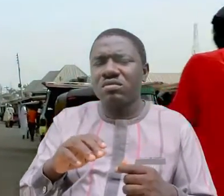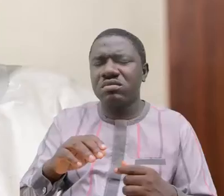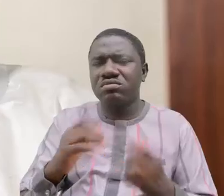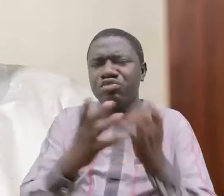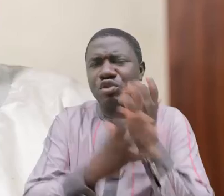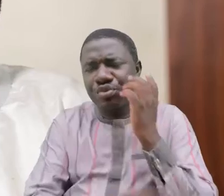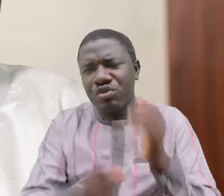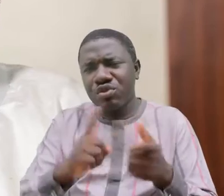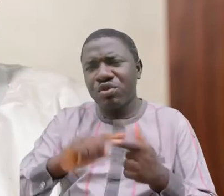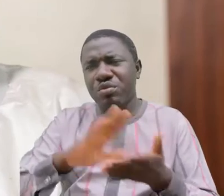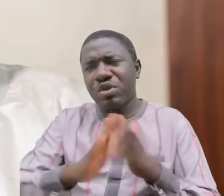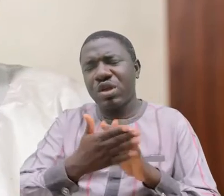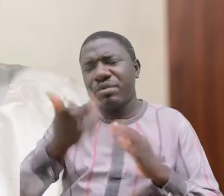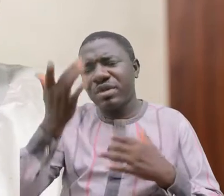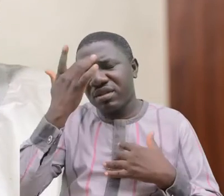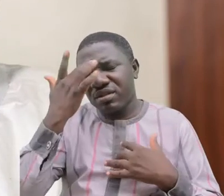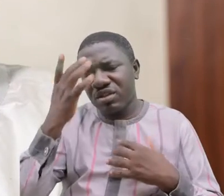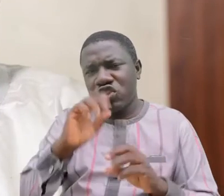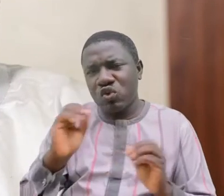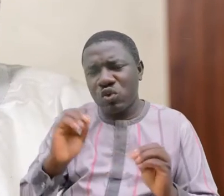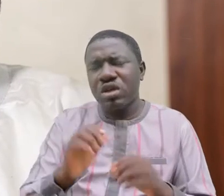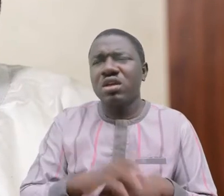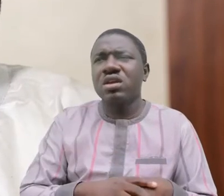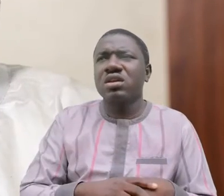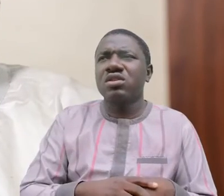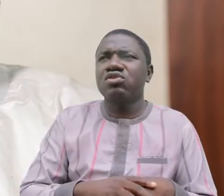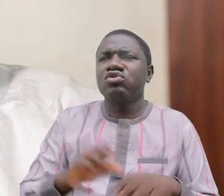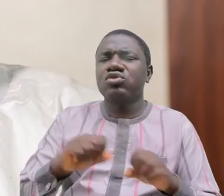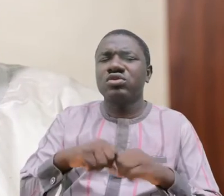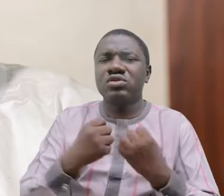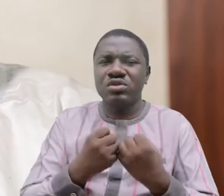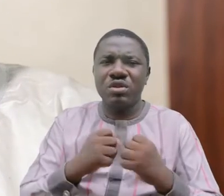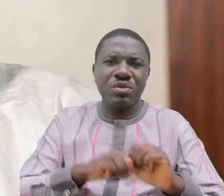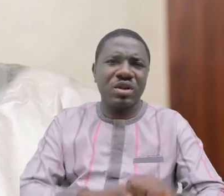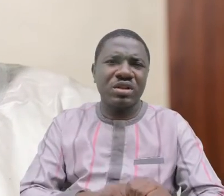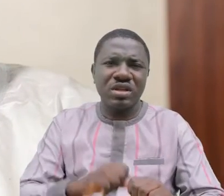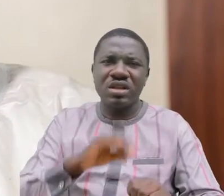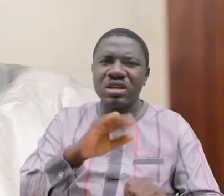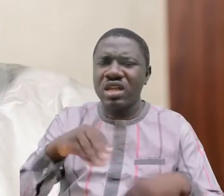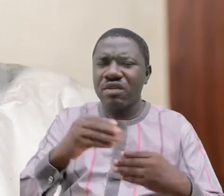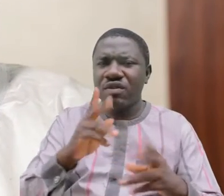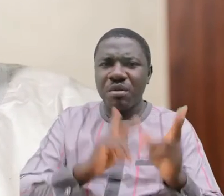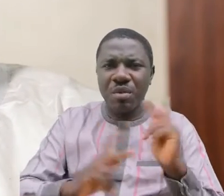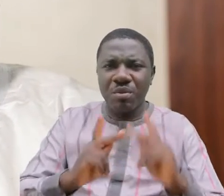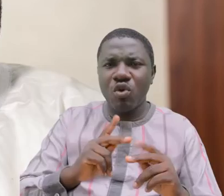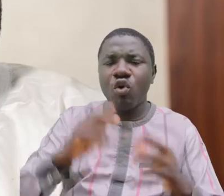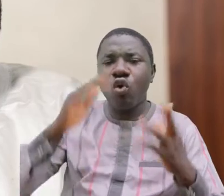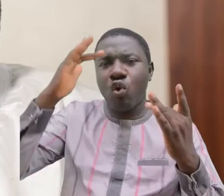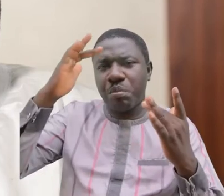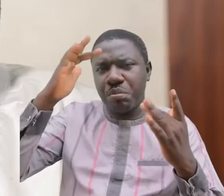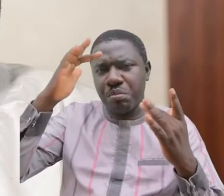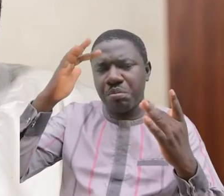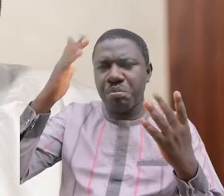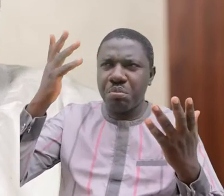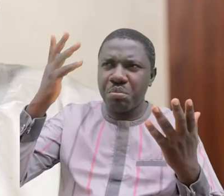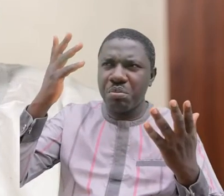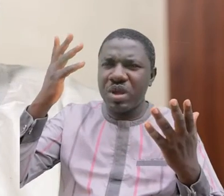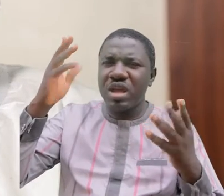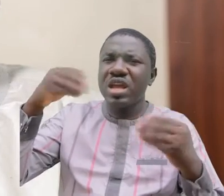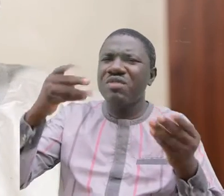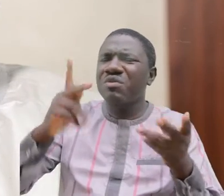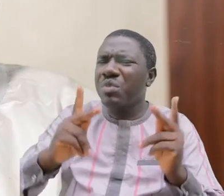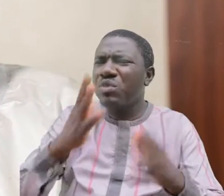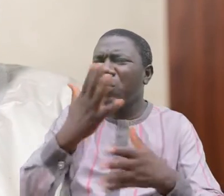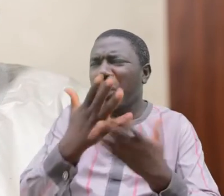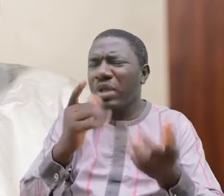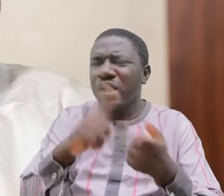social protection is more to do with giving those people a hope, something